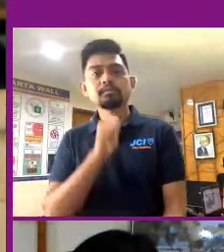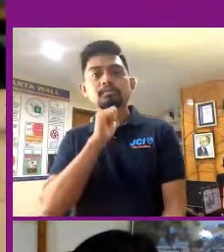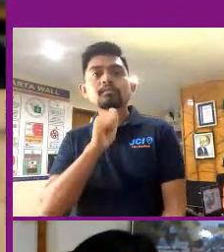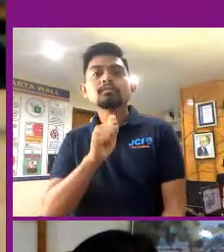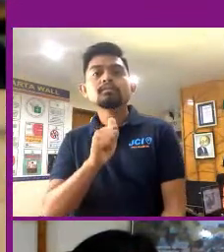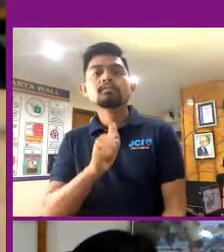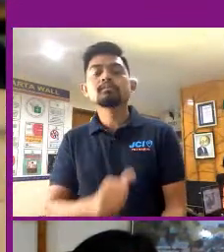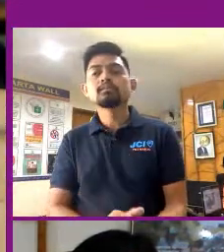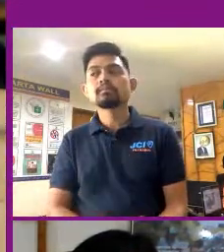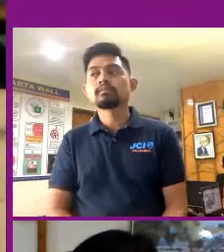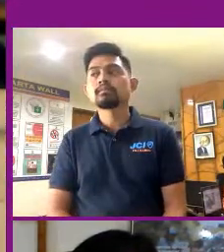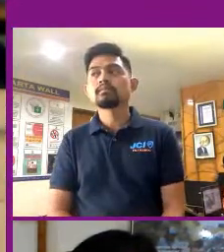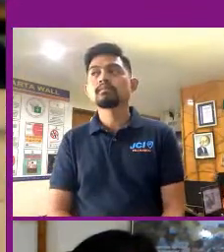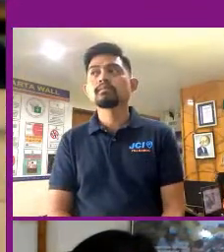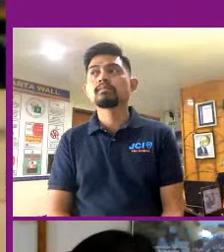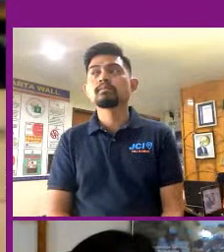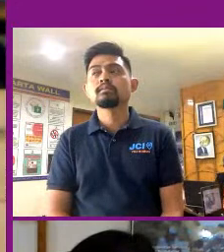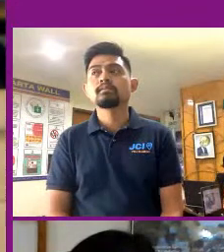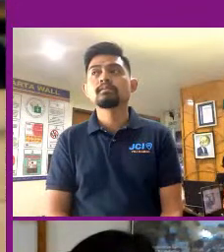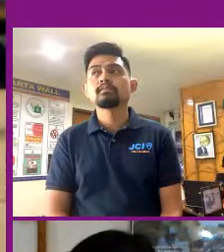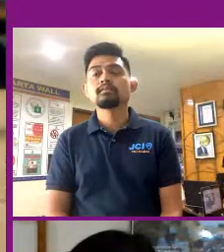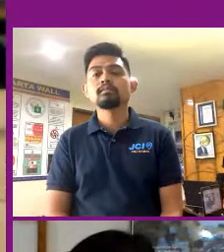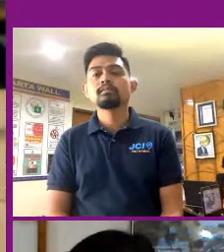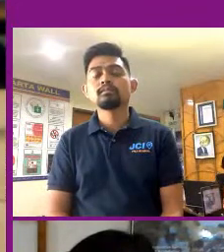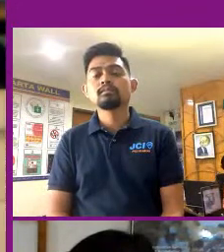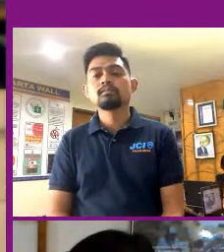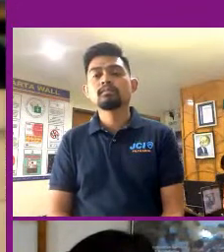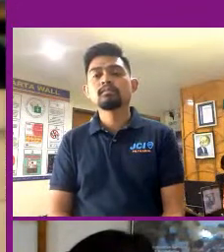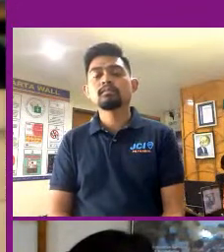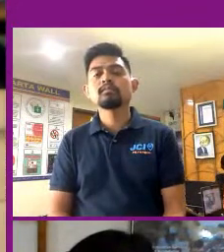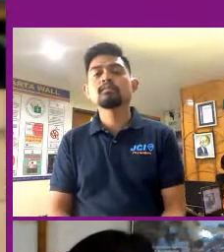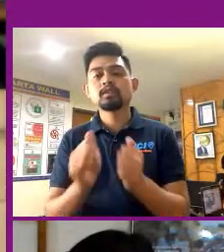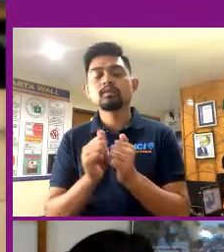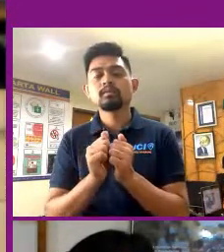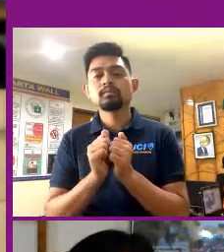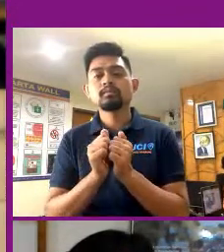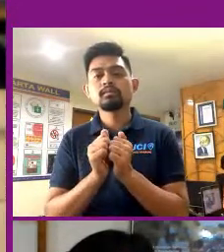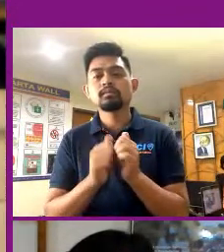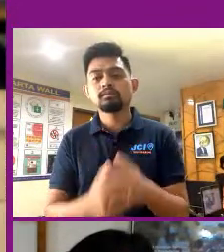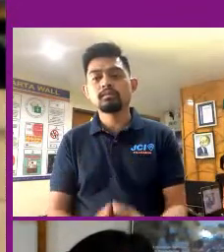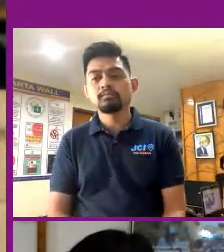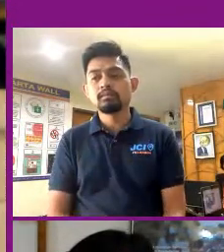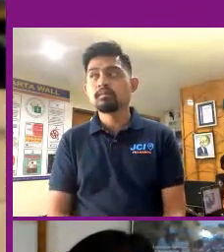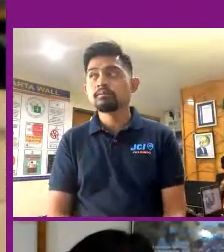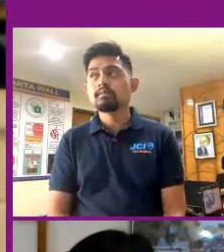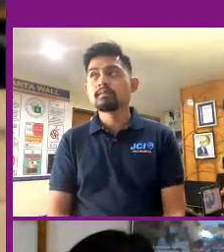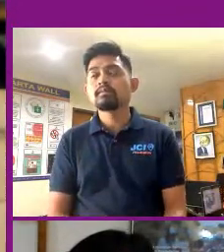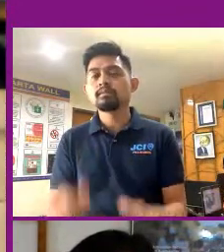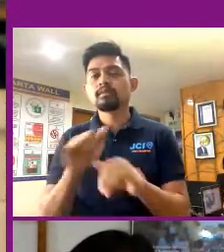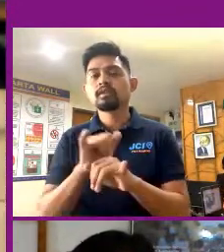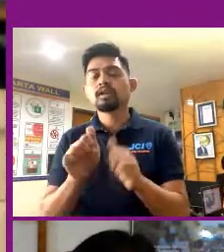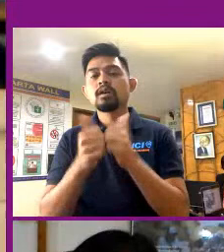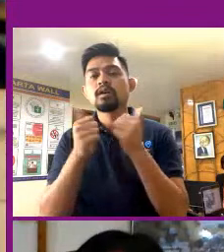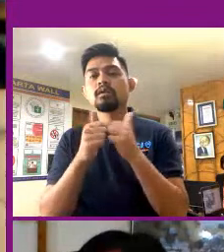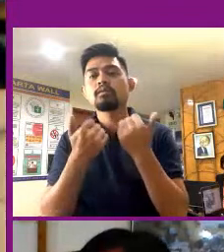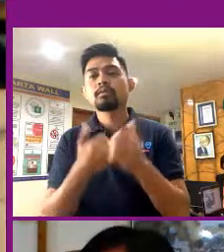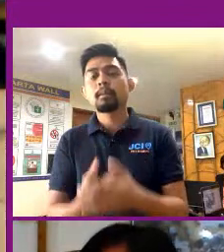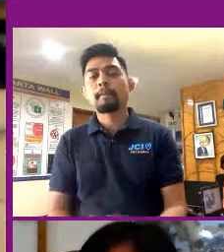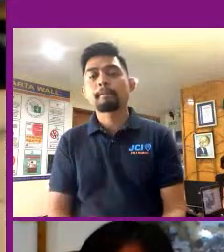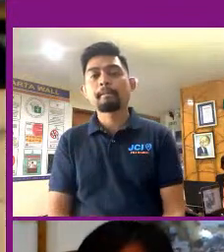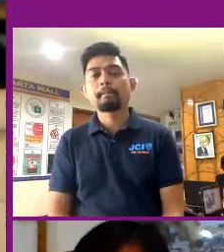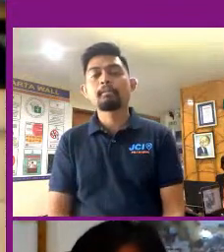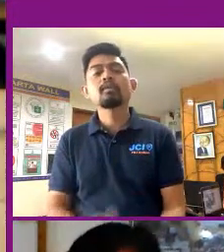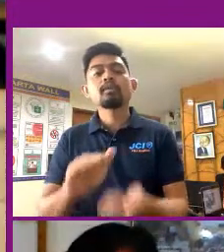we should not be specific on ano ba. As long as it is with the guidelines, pareho nung ano ko na, yung paano mo aanuhin